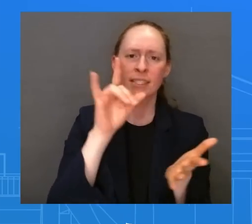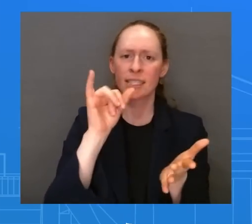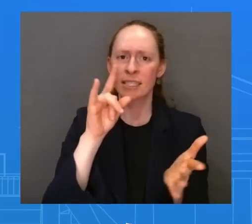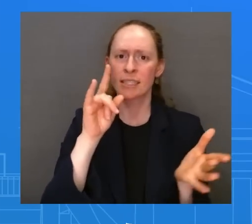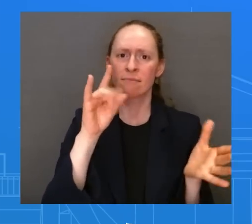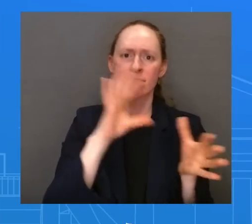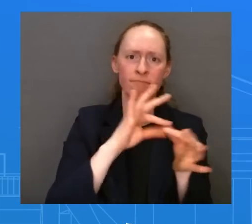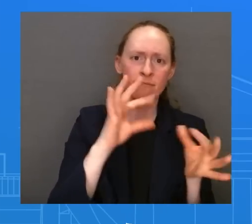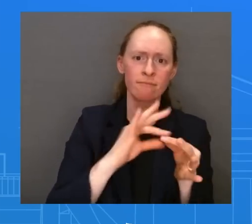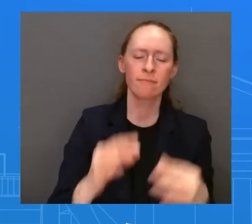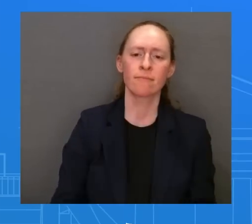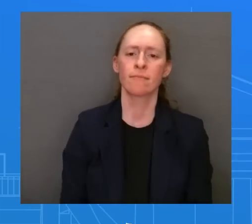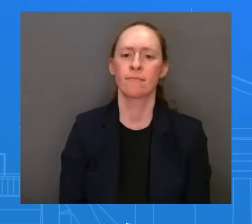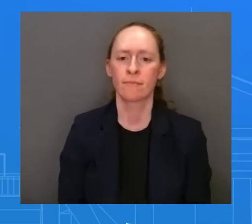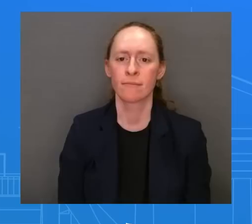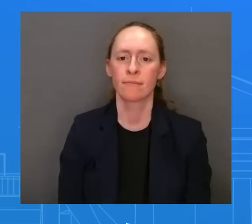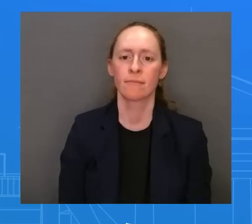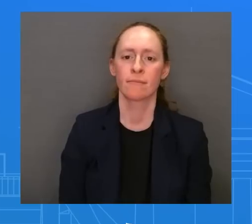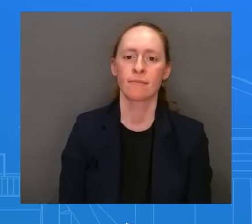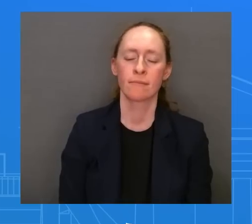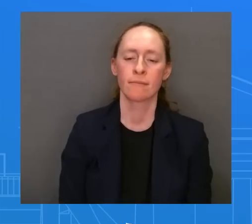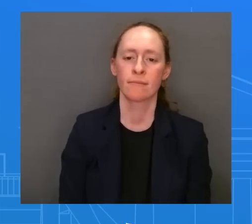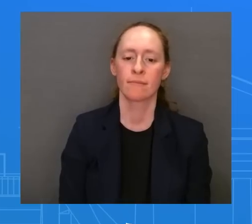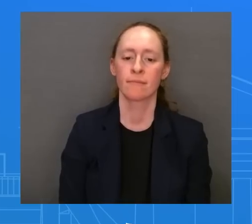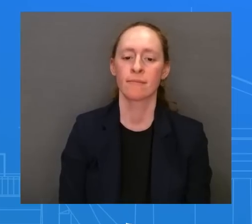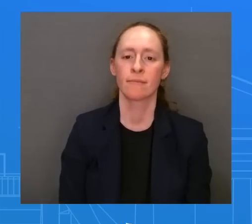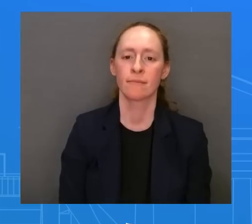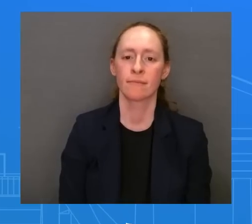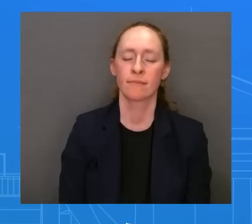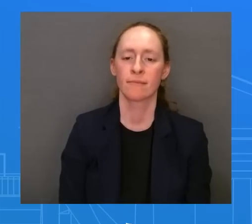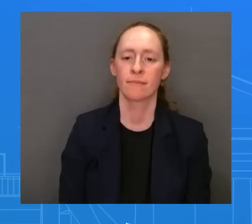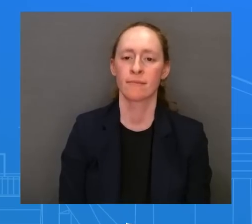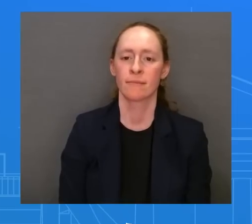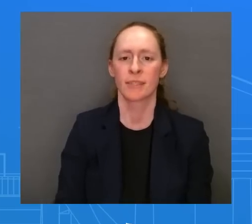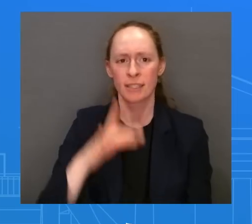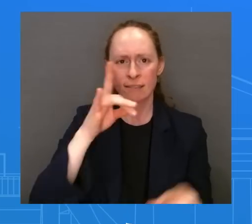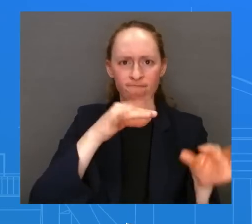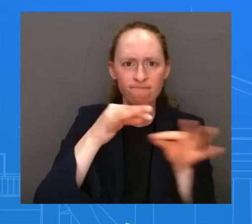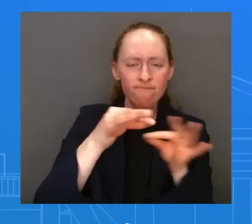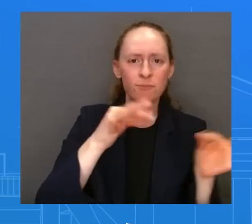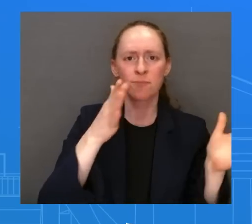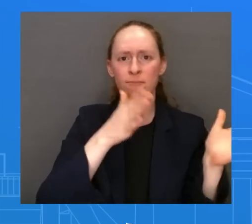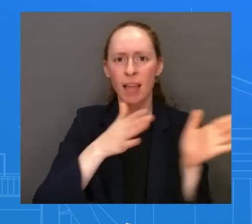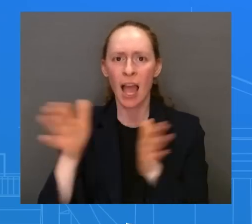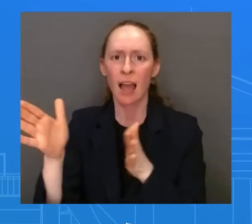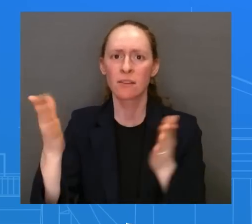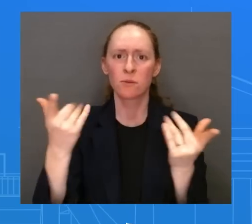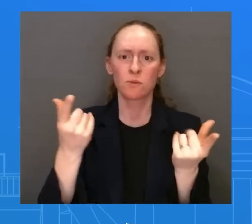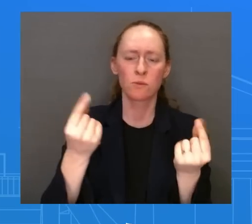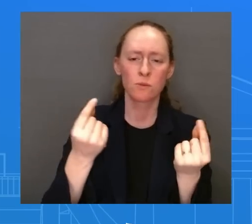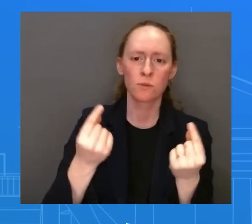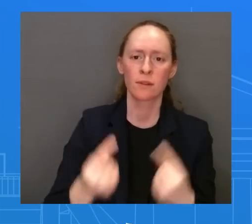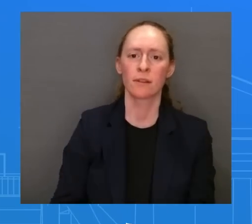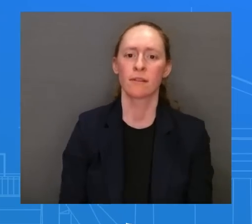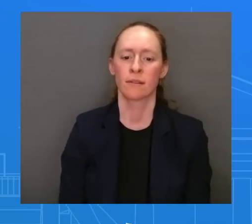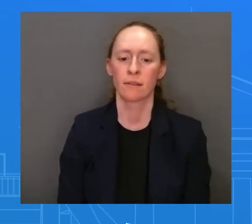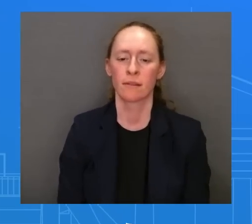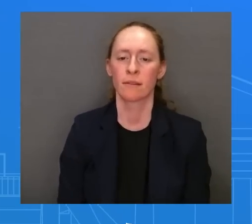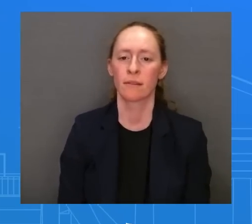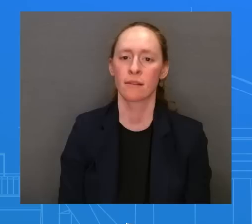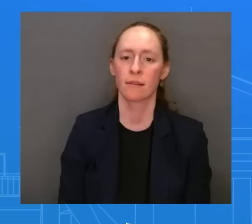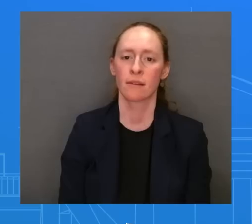up um and uh you know in that and that acted as a basis for uh what we eventually